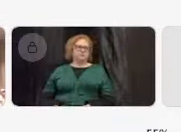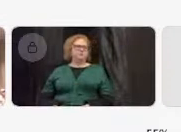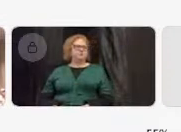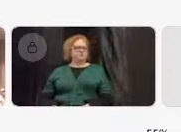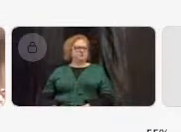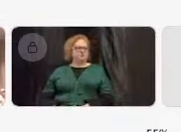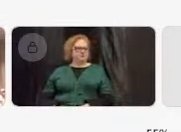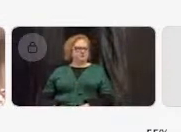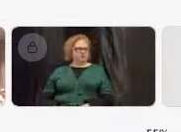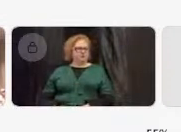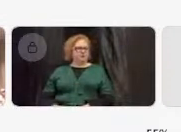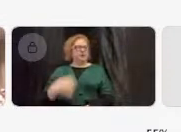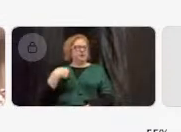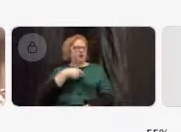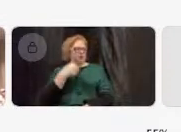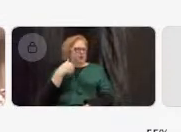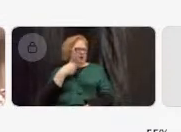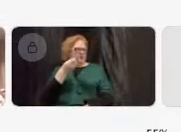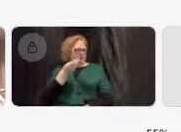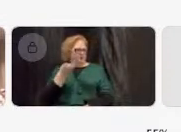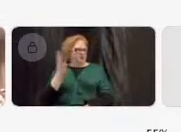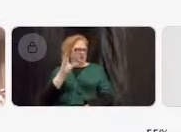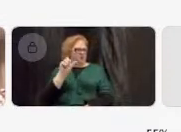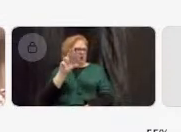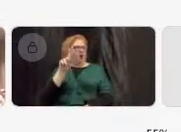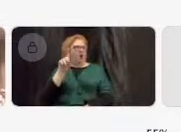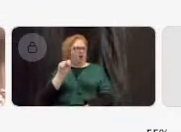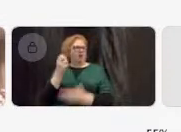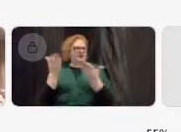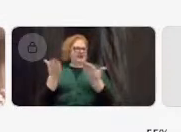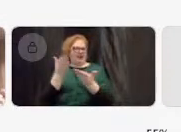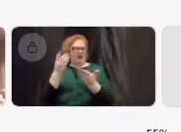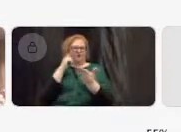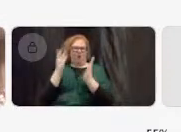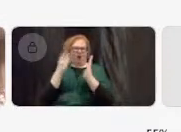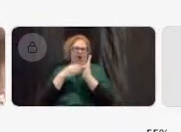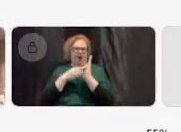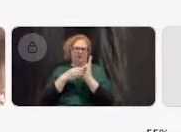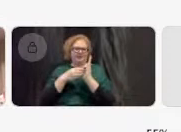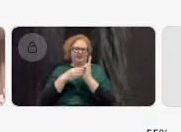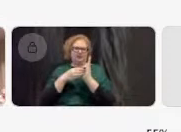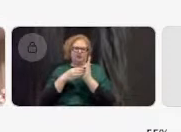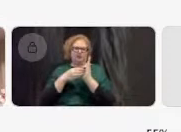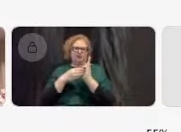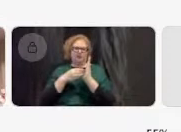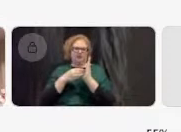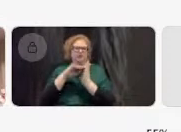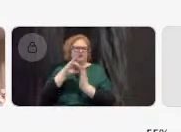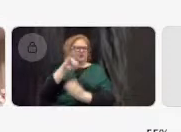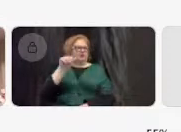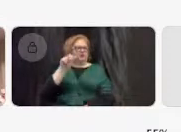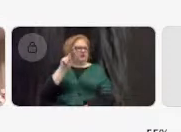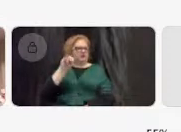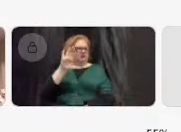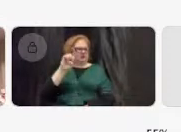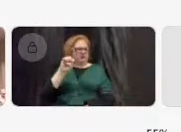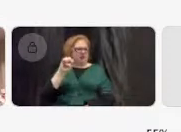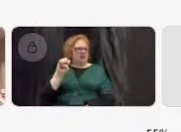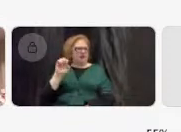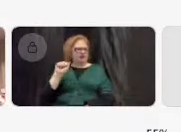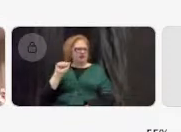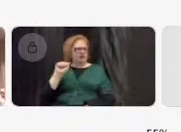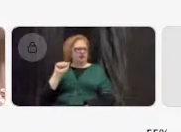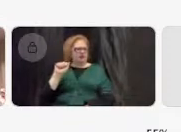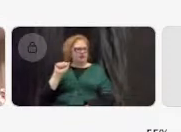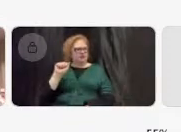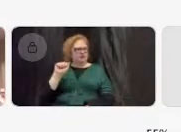So we do have a few cards here in opposition. The first one up is we have Janice Alman, if I'm saying